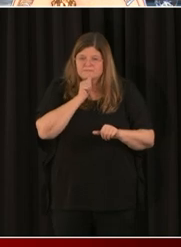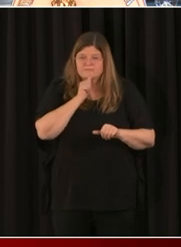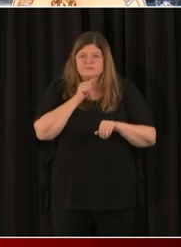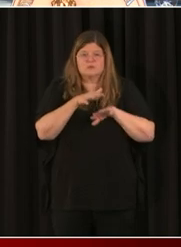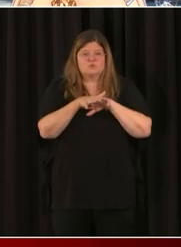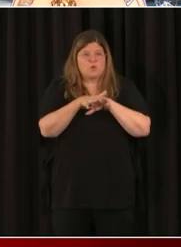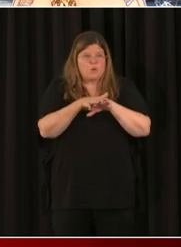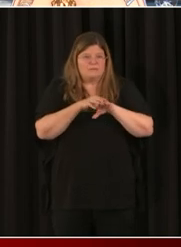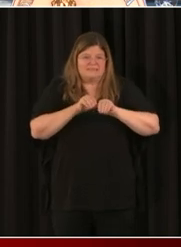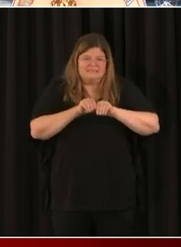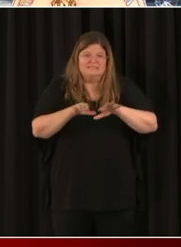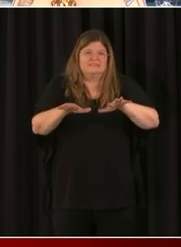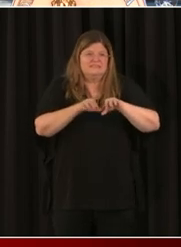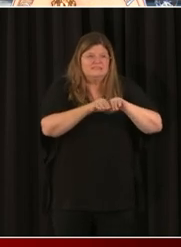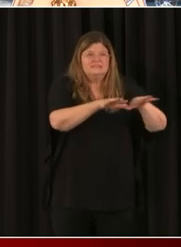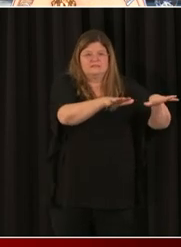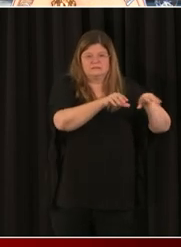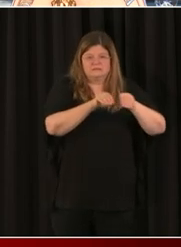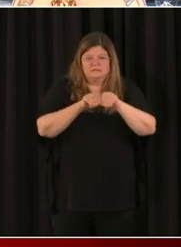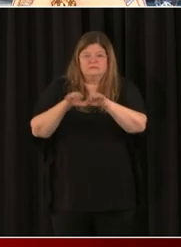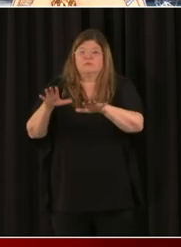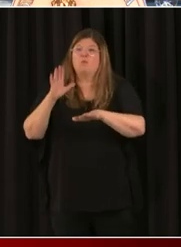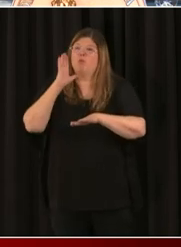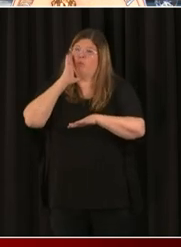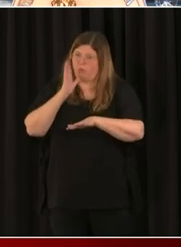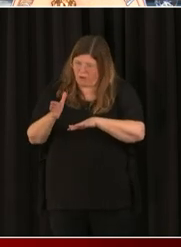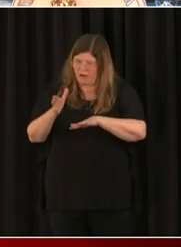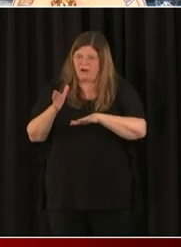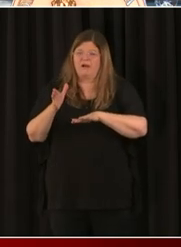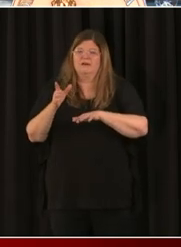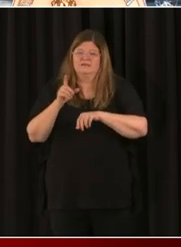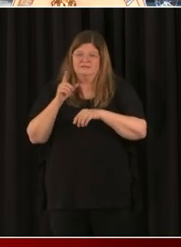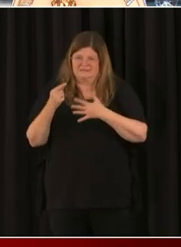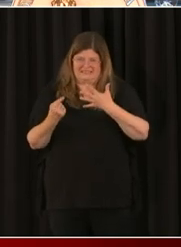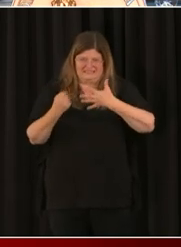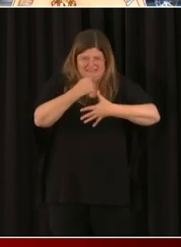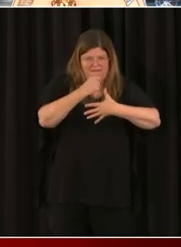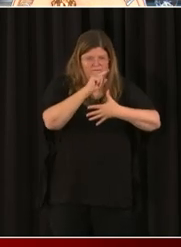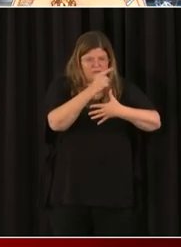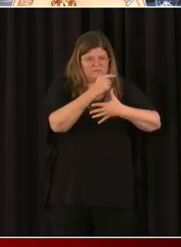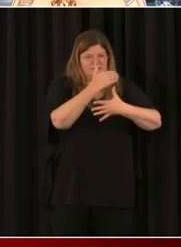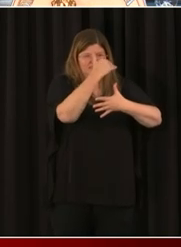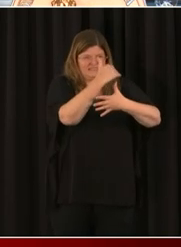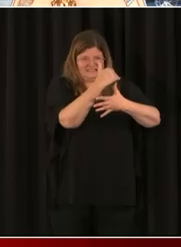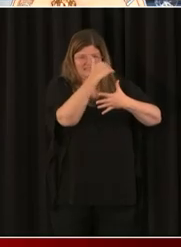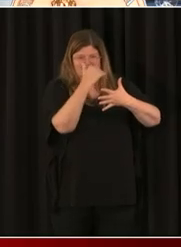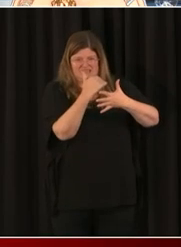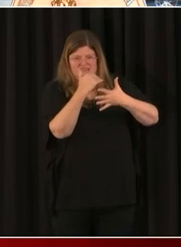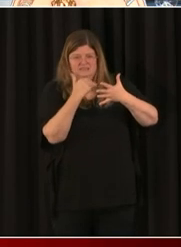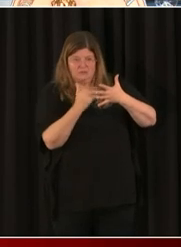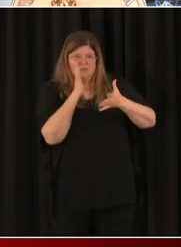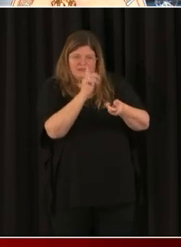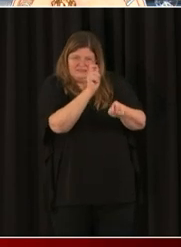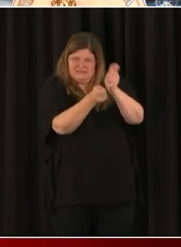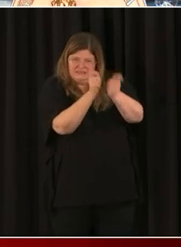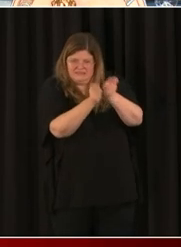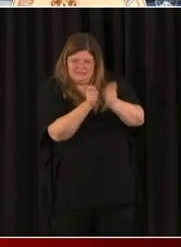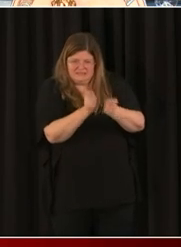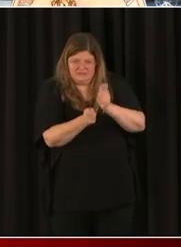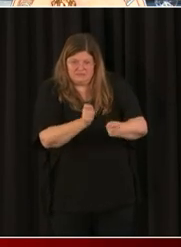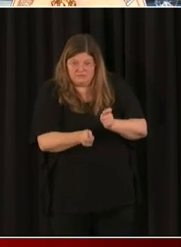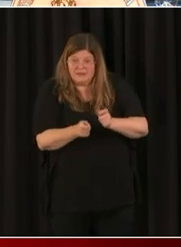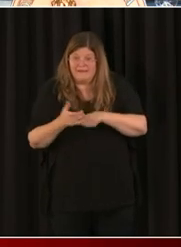it's getting fully rolled out, and those numbers will change. Again, that's available at